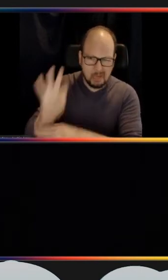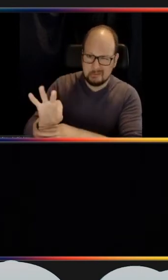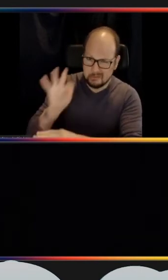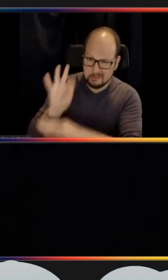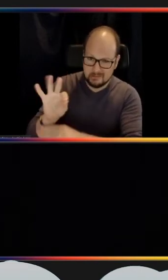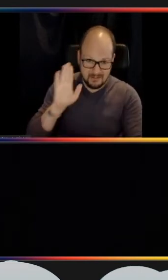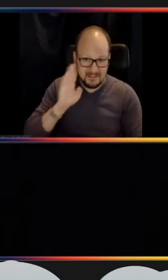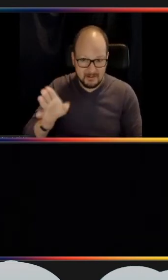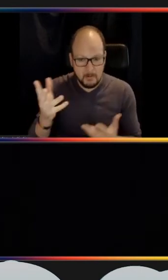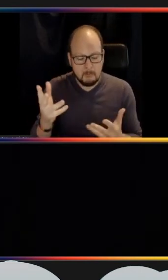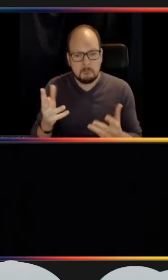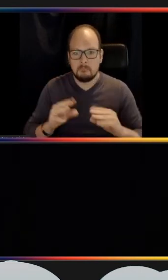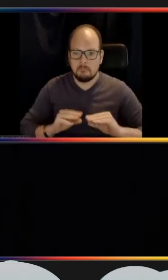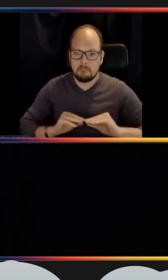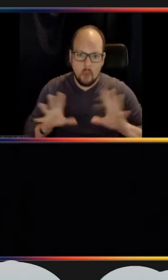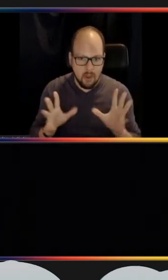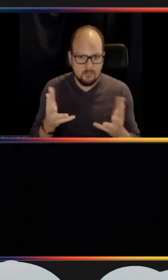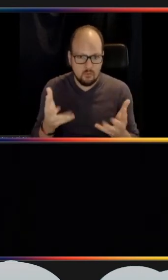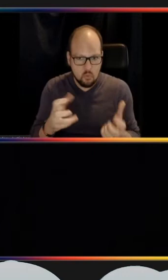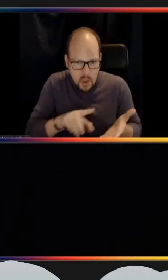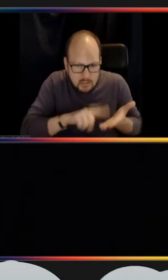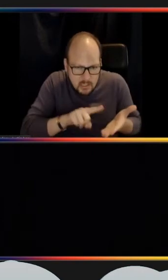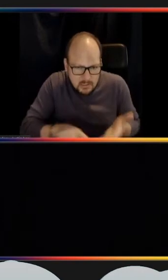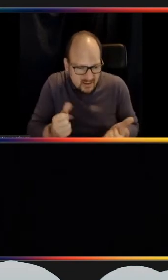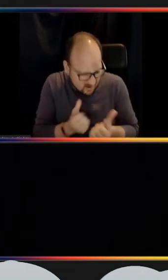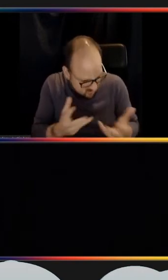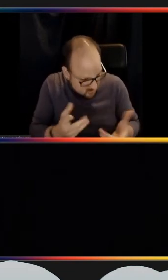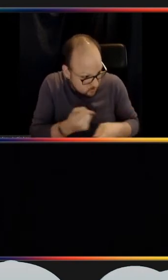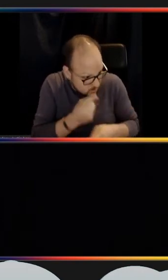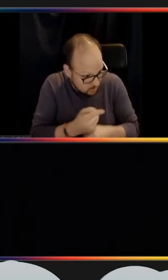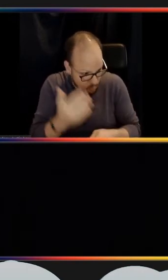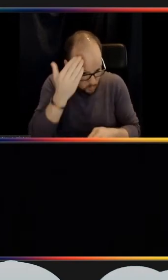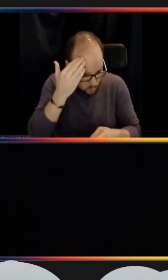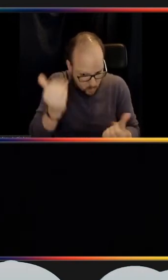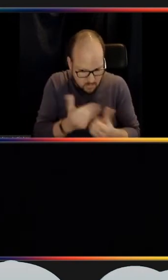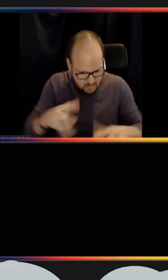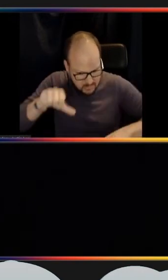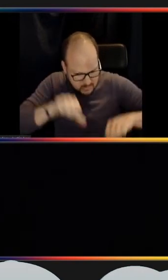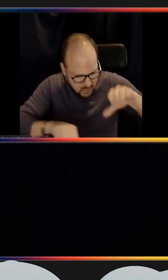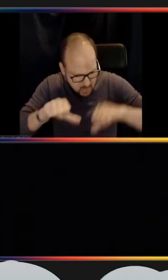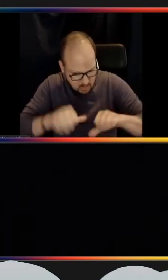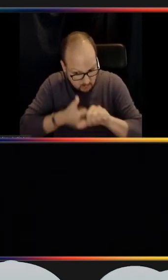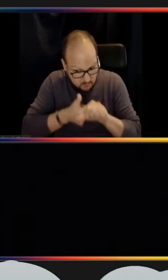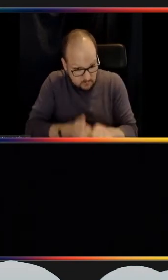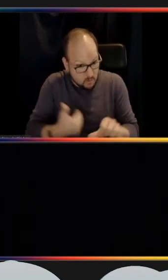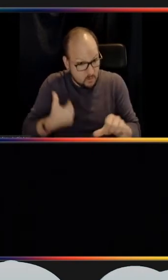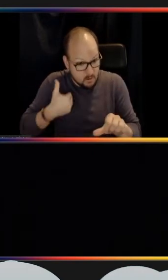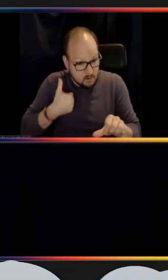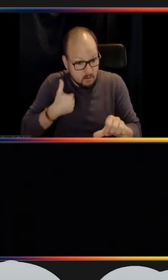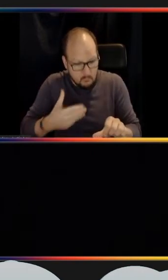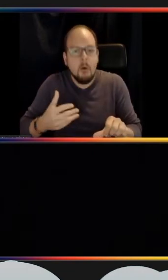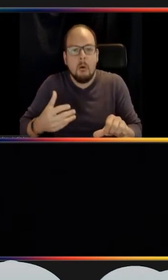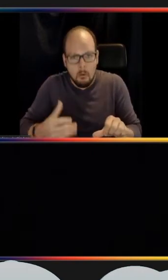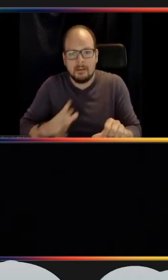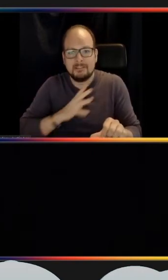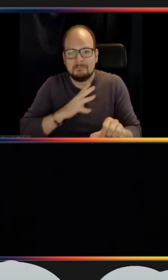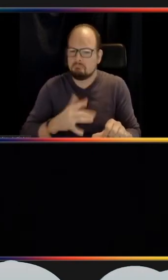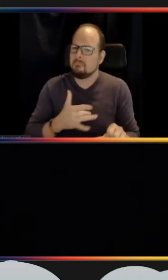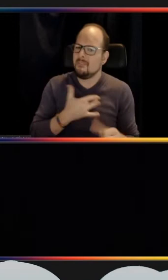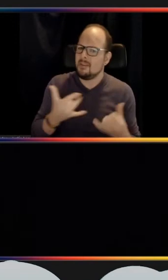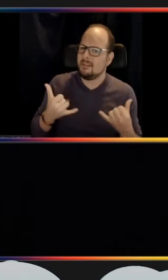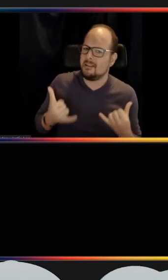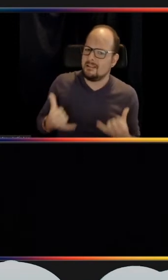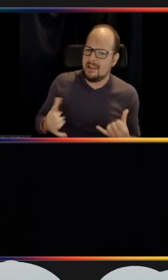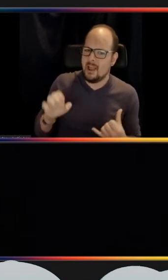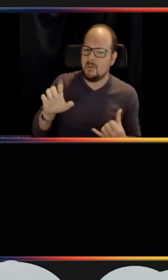research because obviously she wants to make sure everything is fact-based. And I think now, in the moment we are now, I think Elena would be